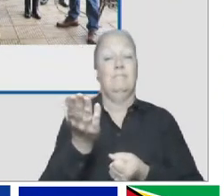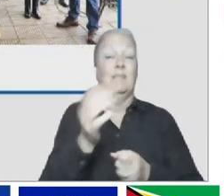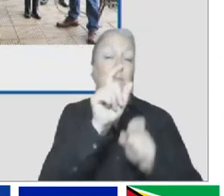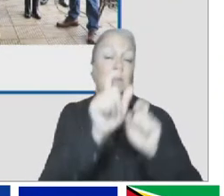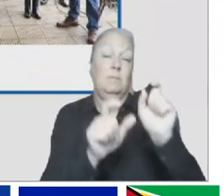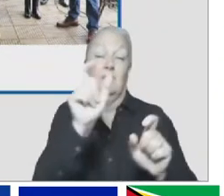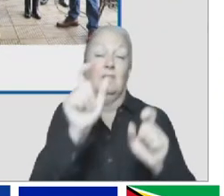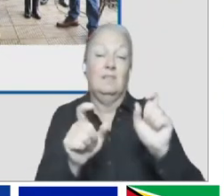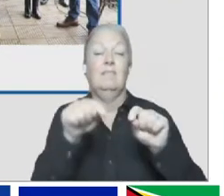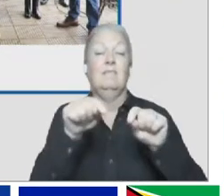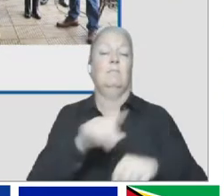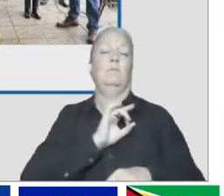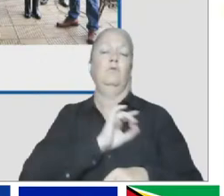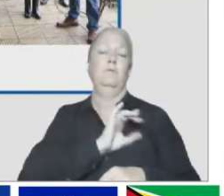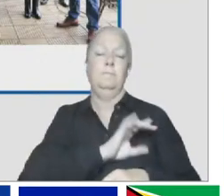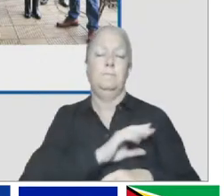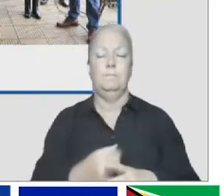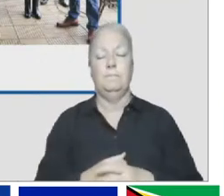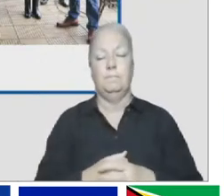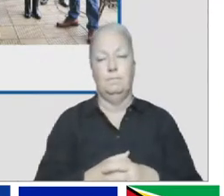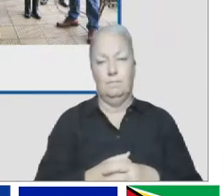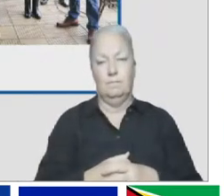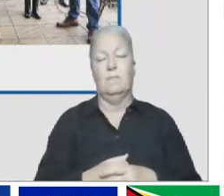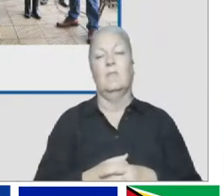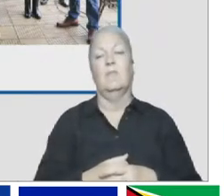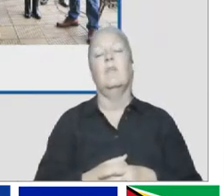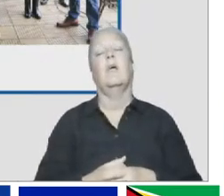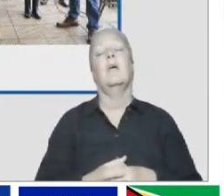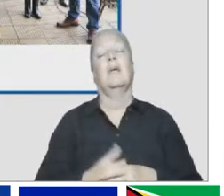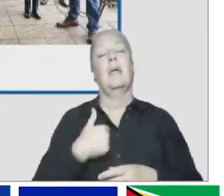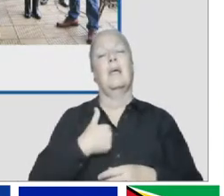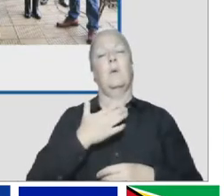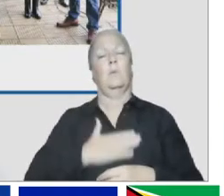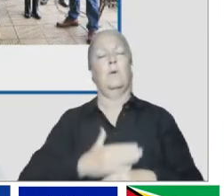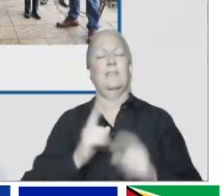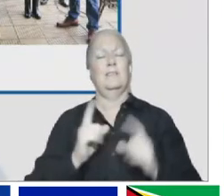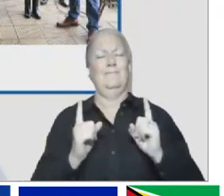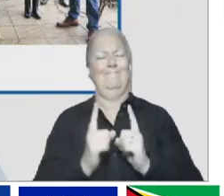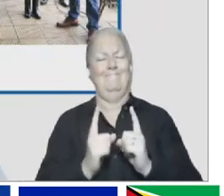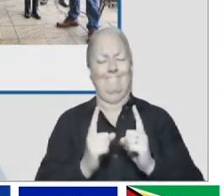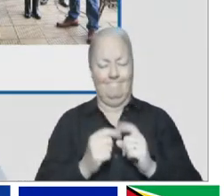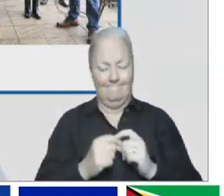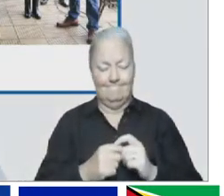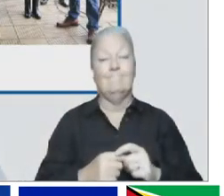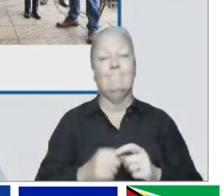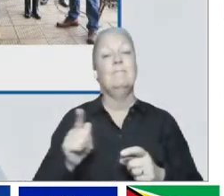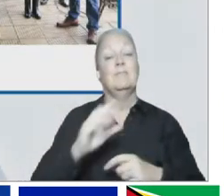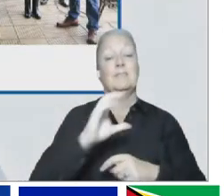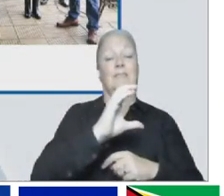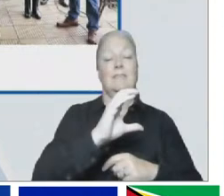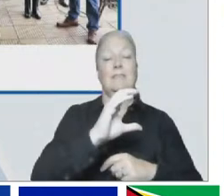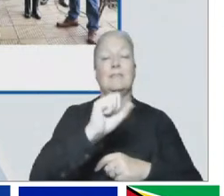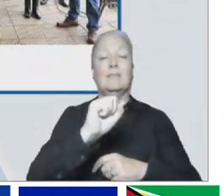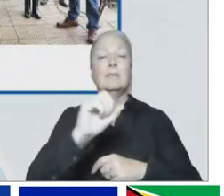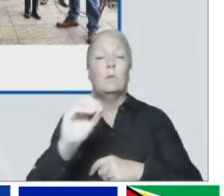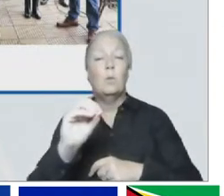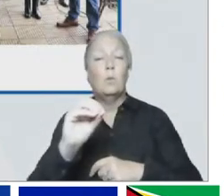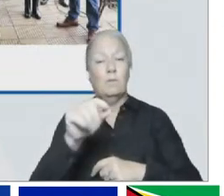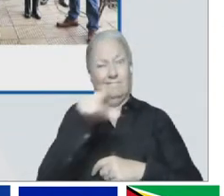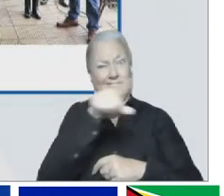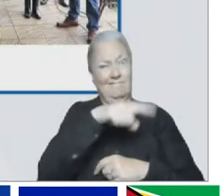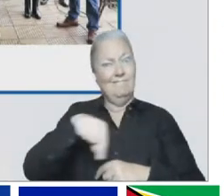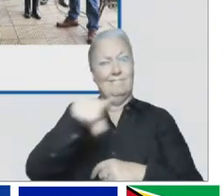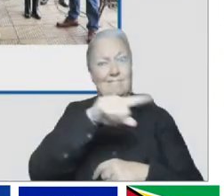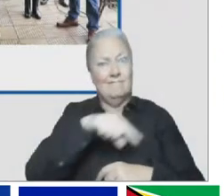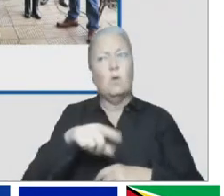30 seconds, I want to tell you that civil society, the army, the different